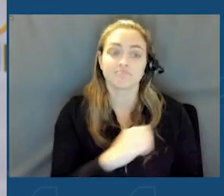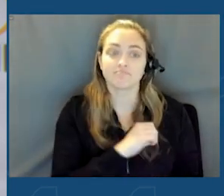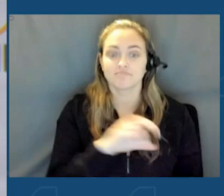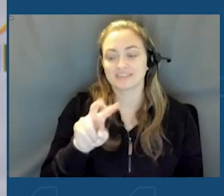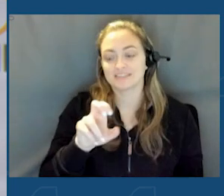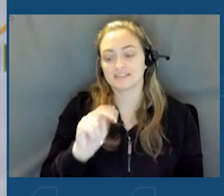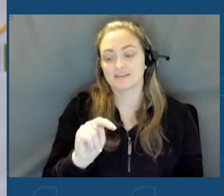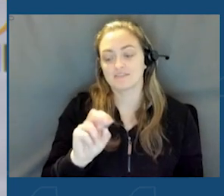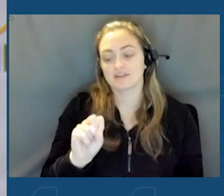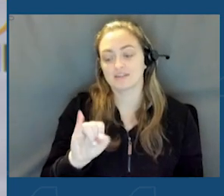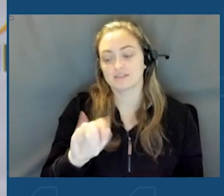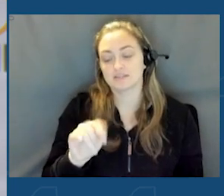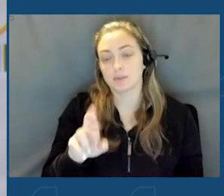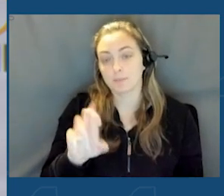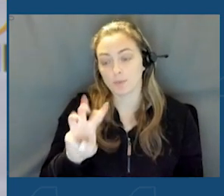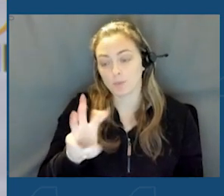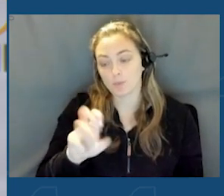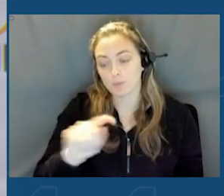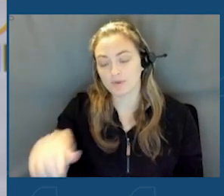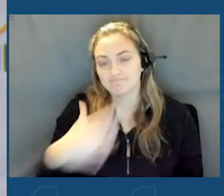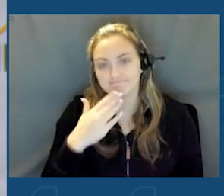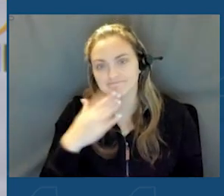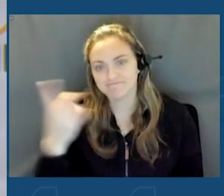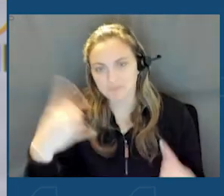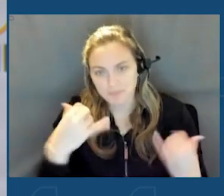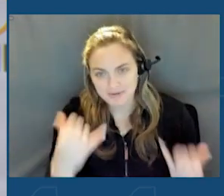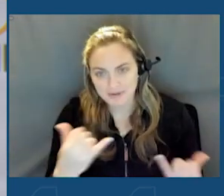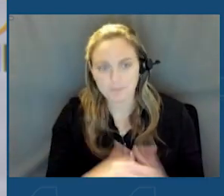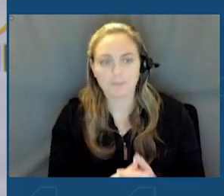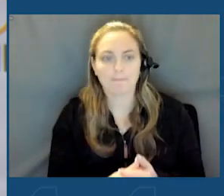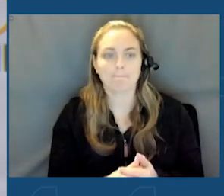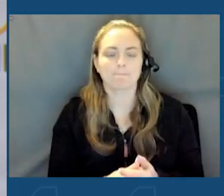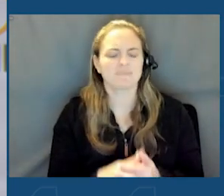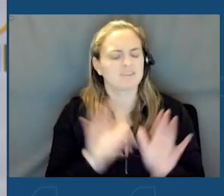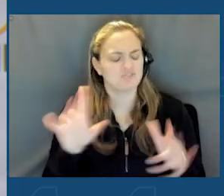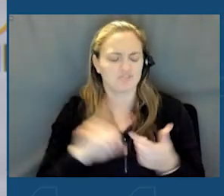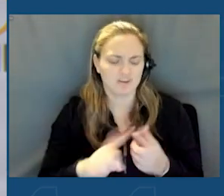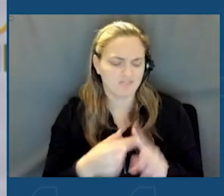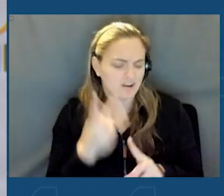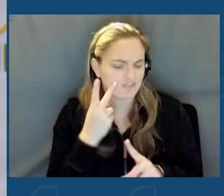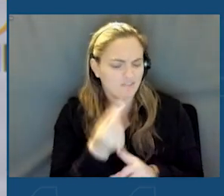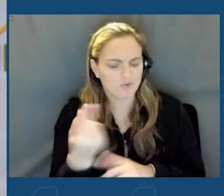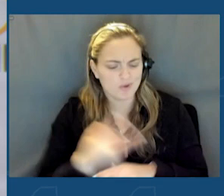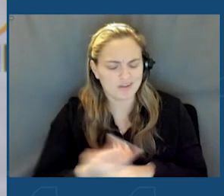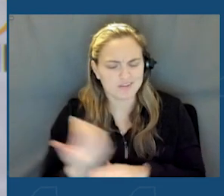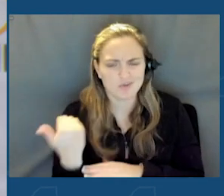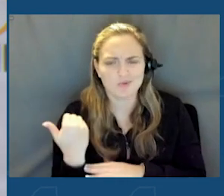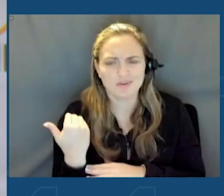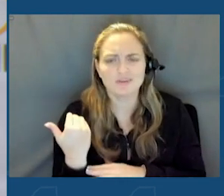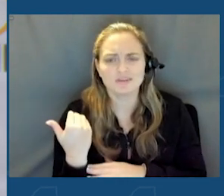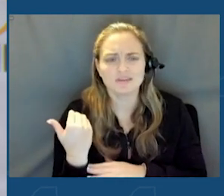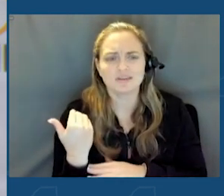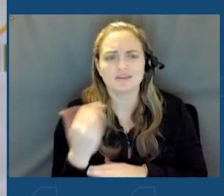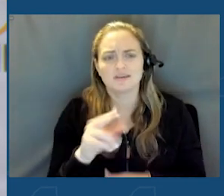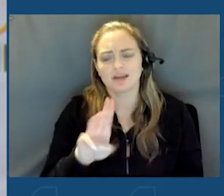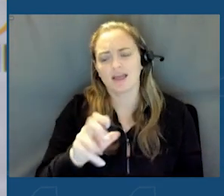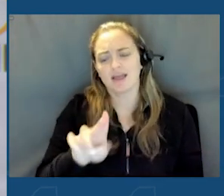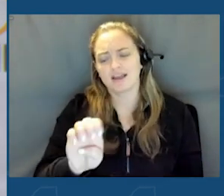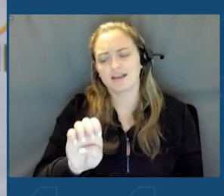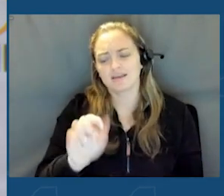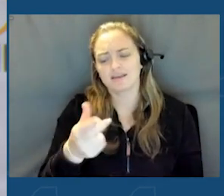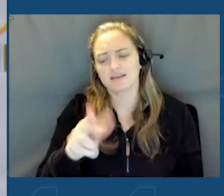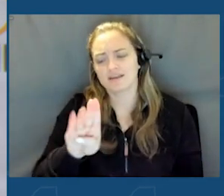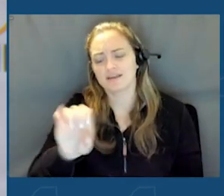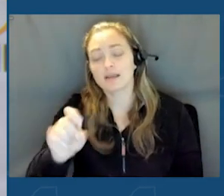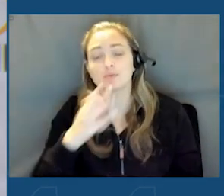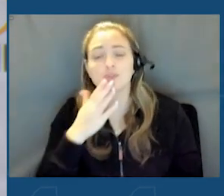Steve, for being here as well. And also a great friend I just saw a couple days ago, and that would be Assemblymember Eddie Gibbs. Thank you for your great representation